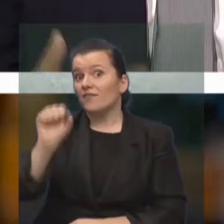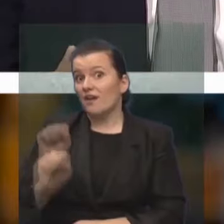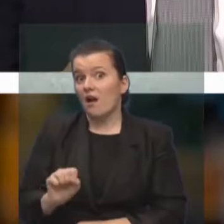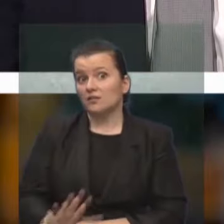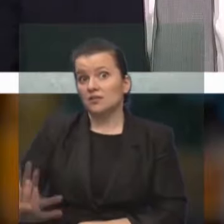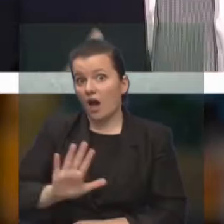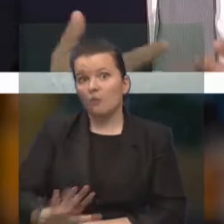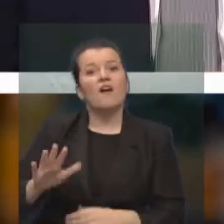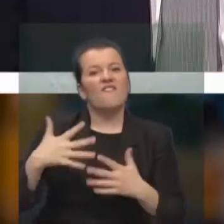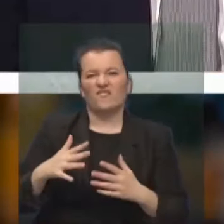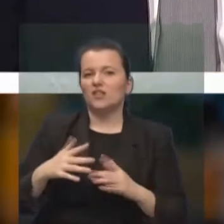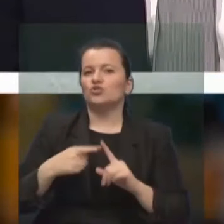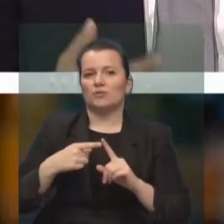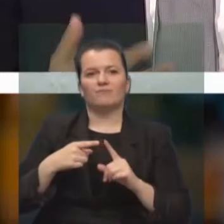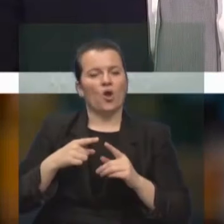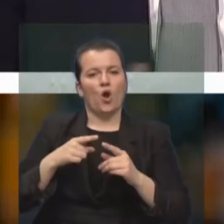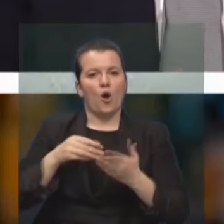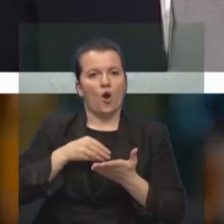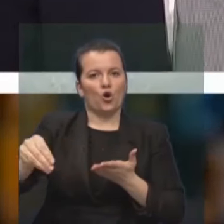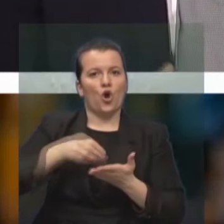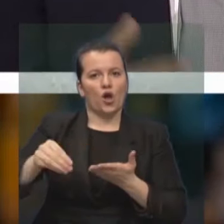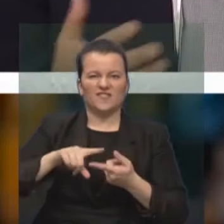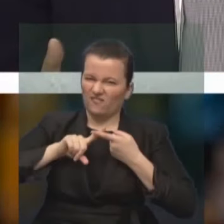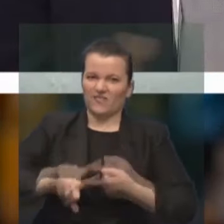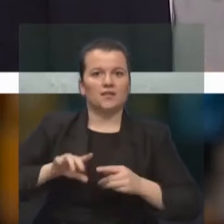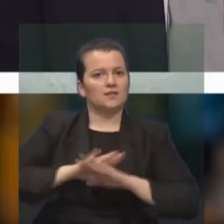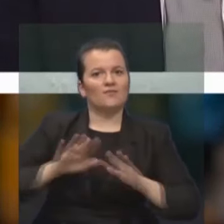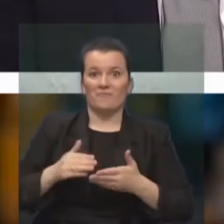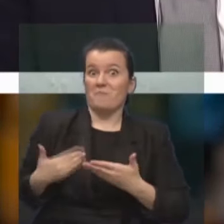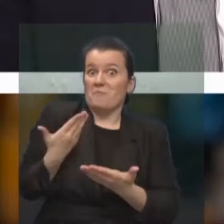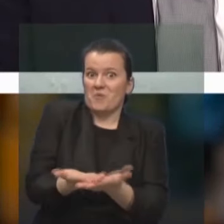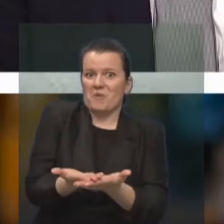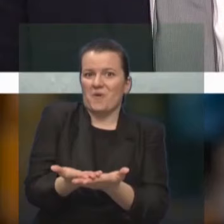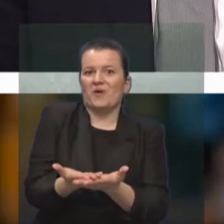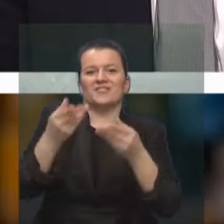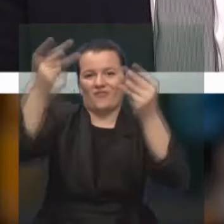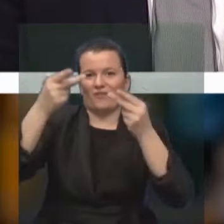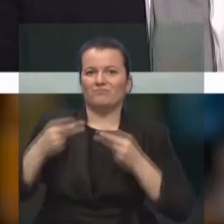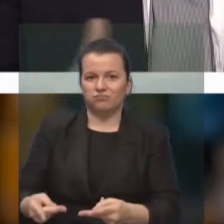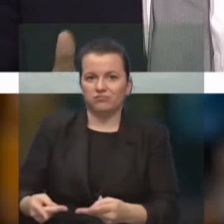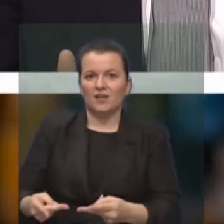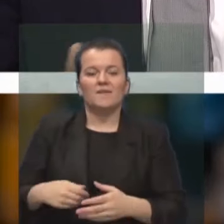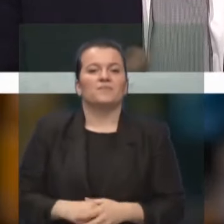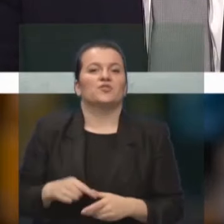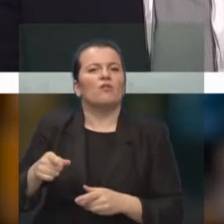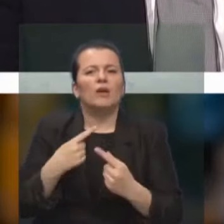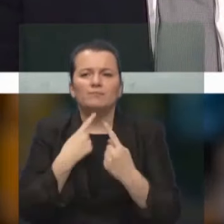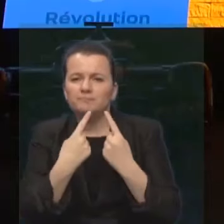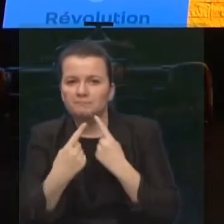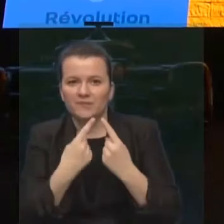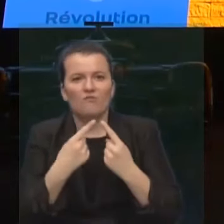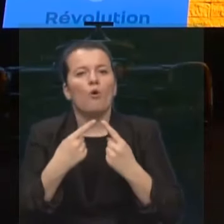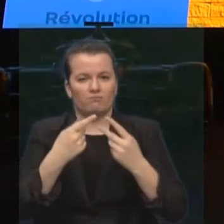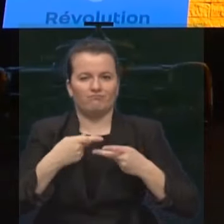costs while maintaining our sales activity, but this working with an importer. And so we are